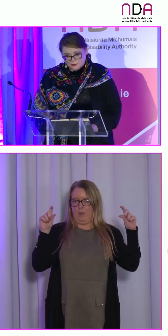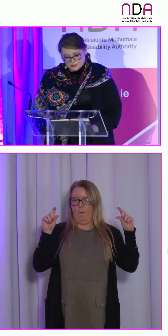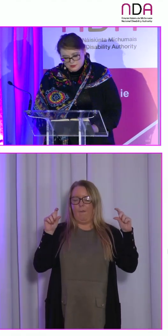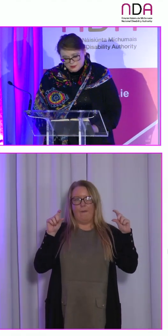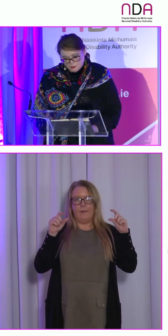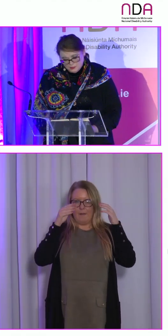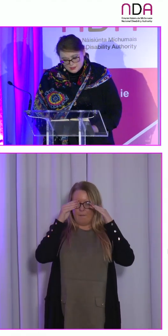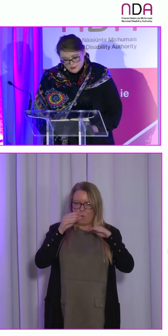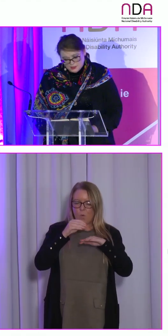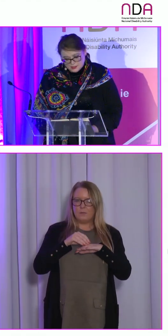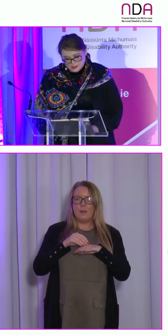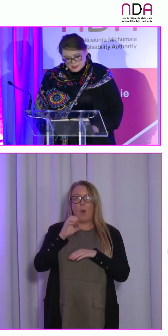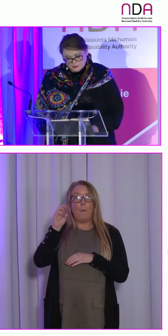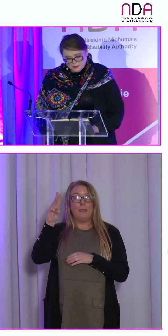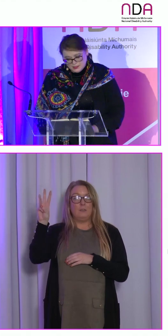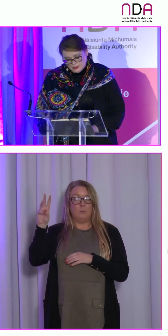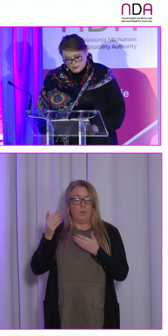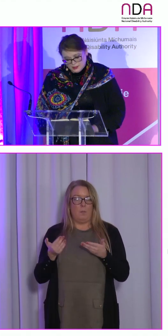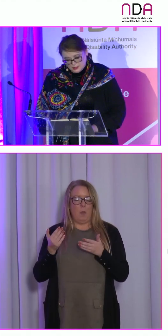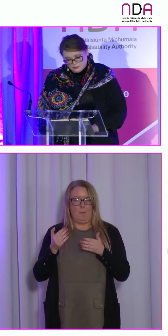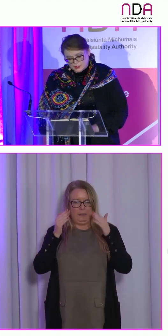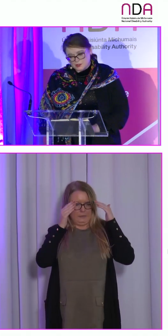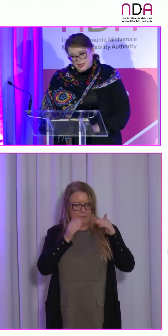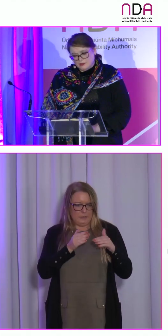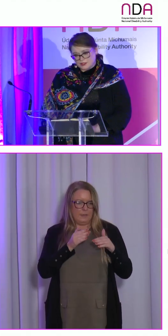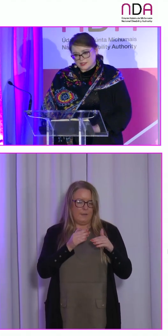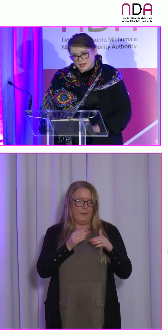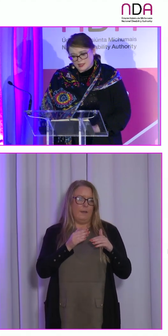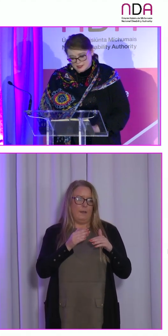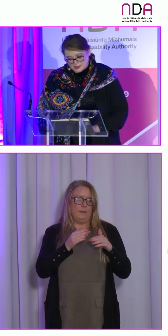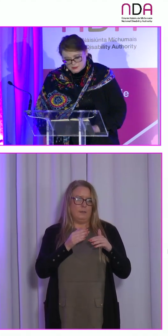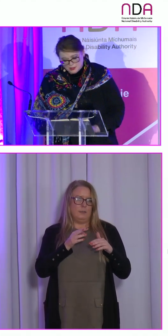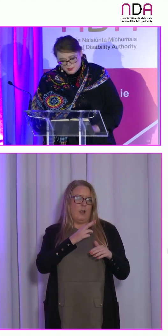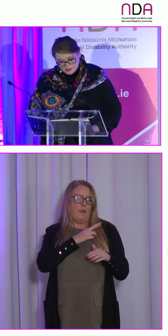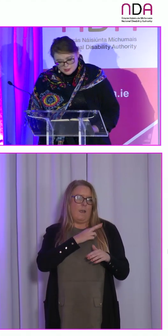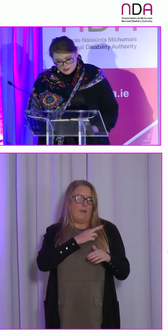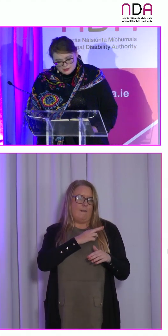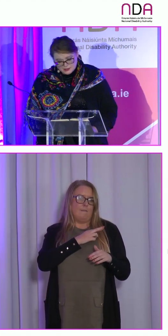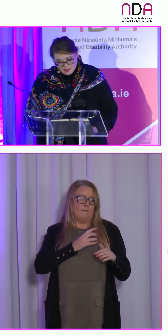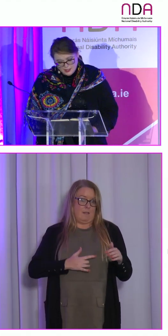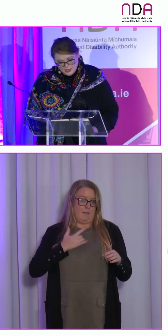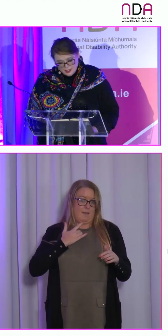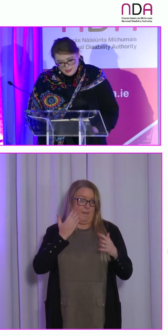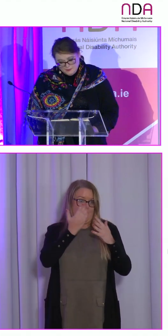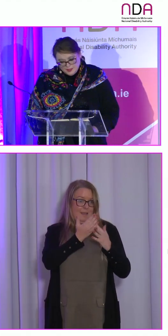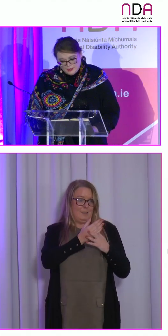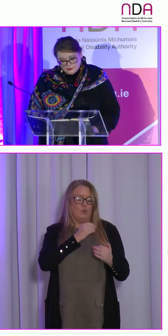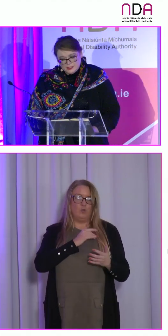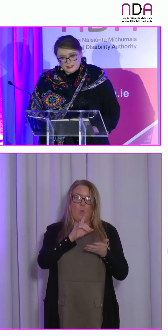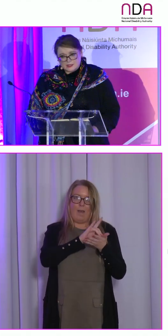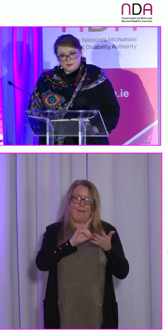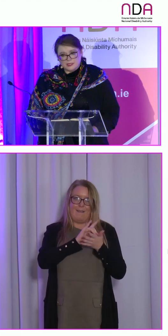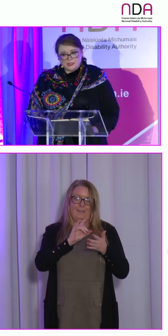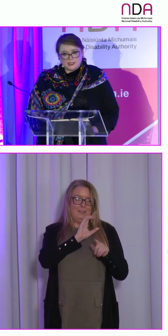in OPW at the moment, which is to be looking at virtual and physical access to our heritage sites. And